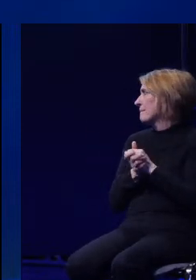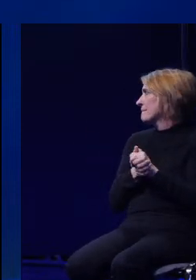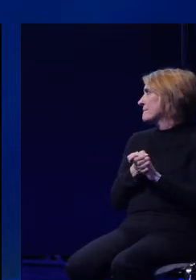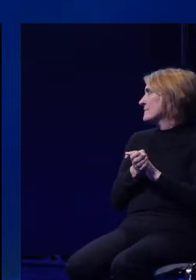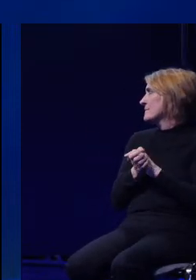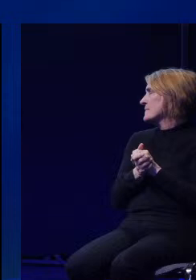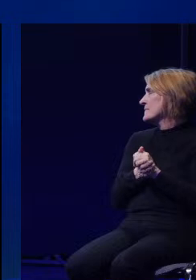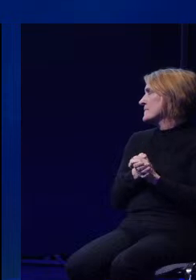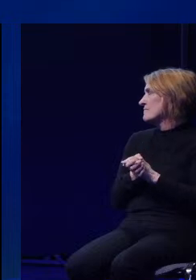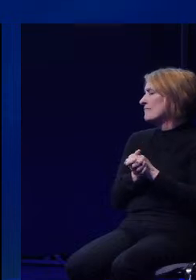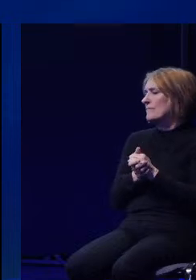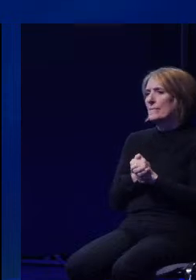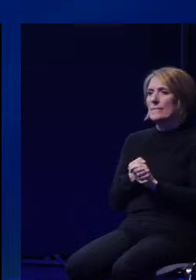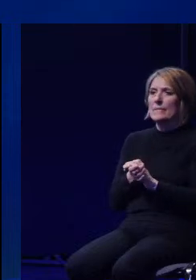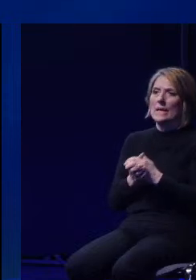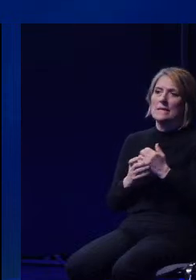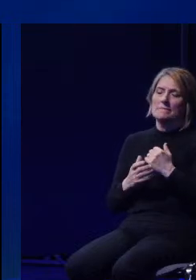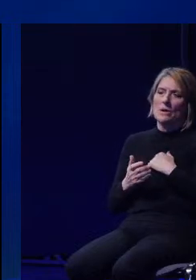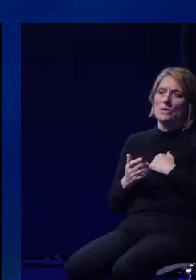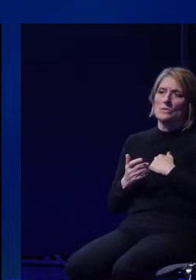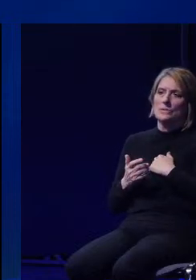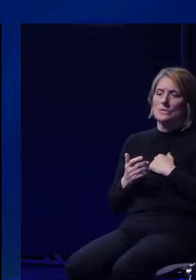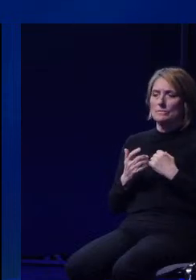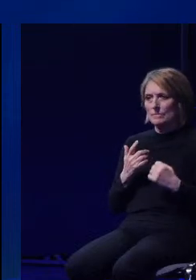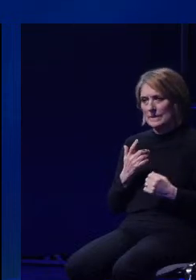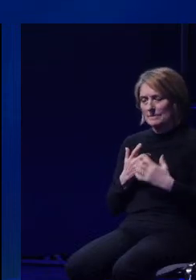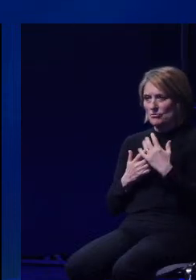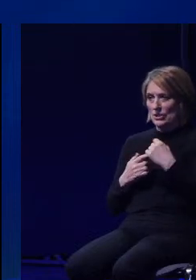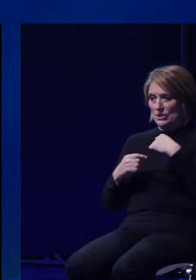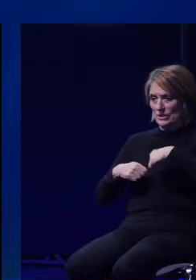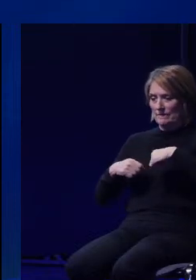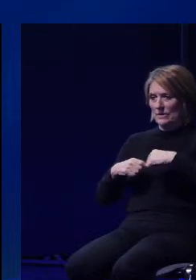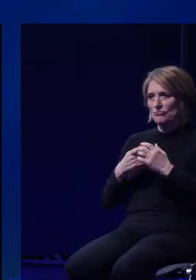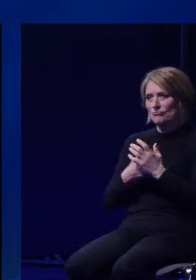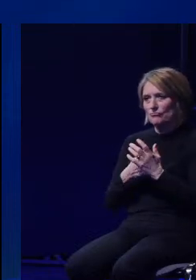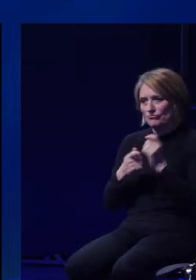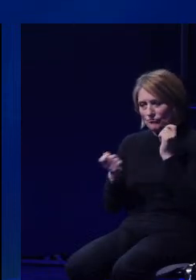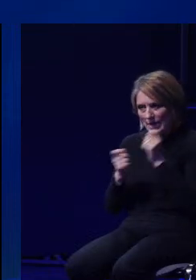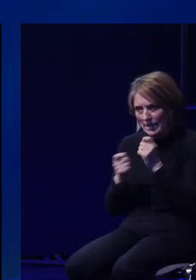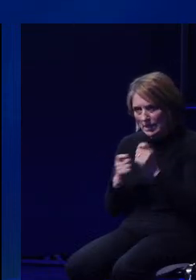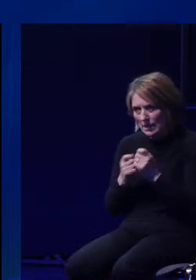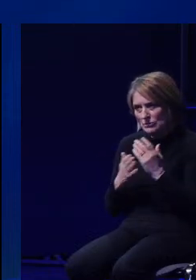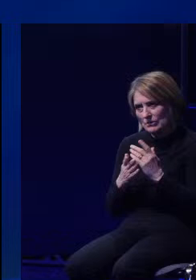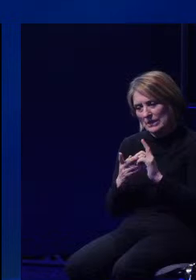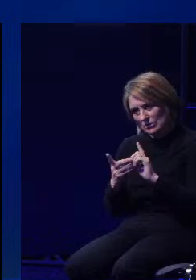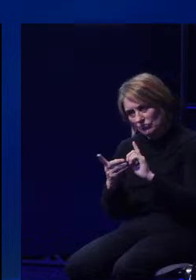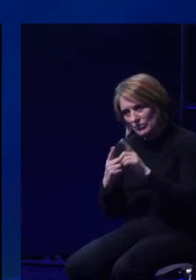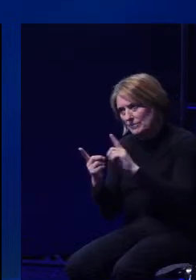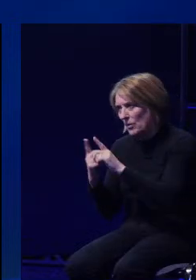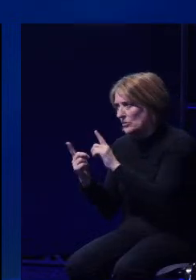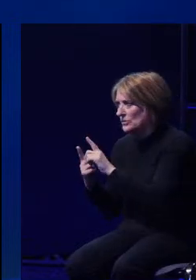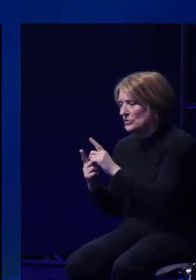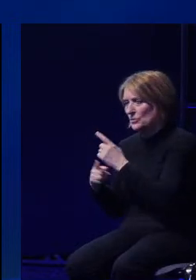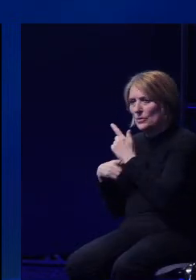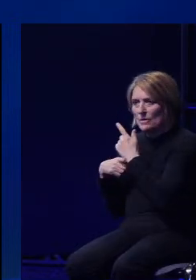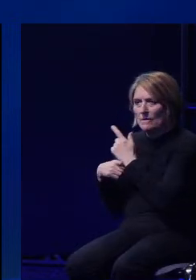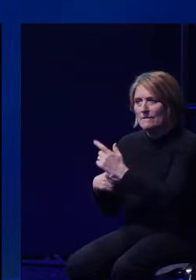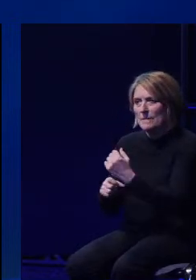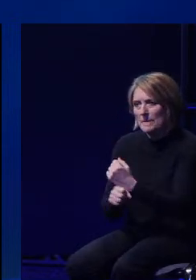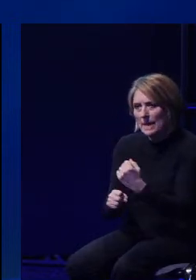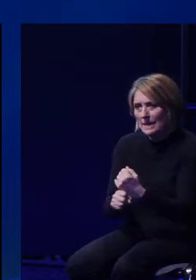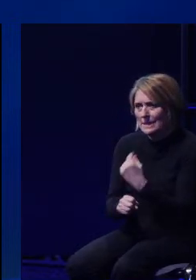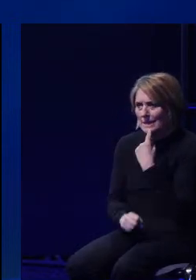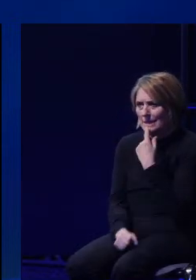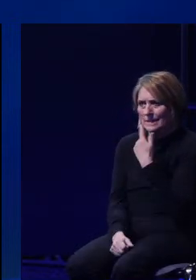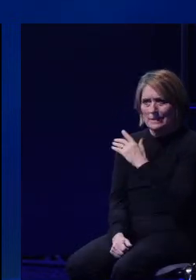I suppose a lot of the inspiration for what we're doing at Radical, at least, is a response to people, filmmakers, who have told us, I did